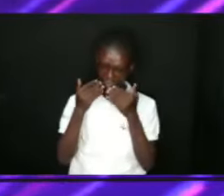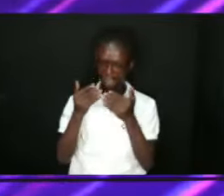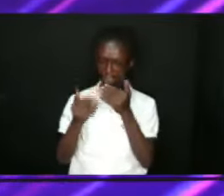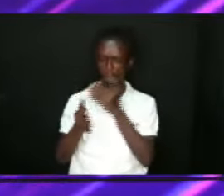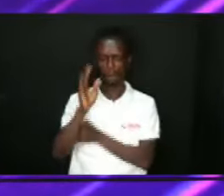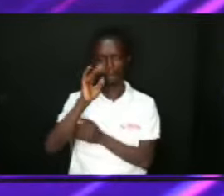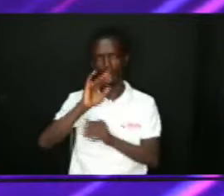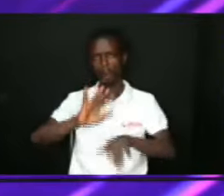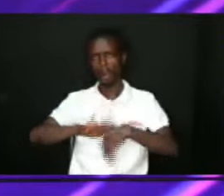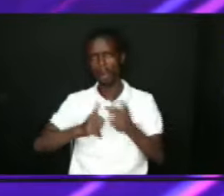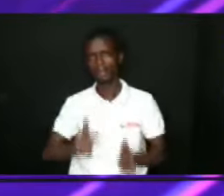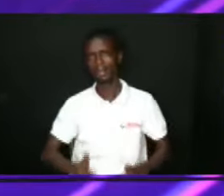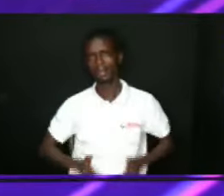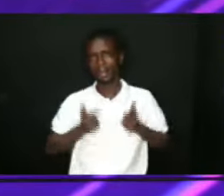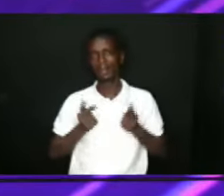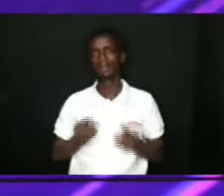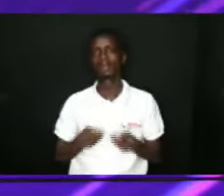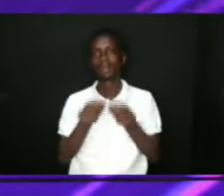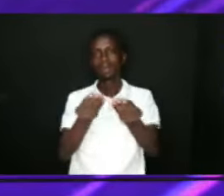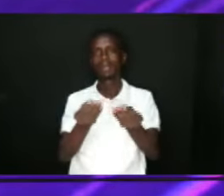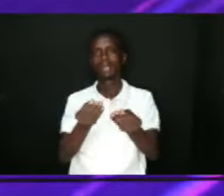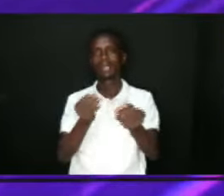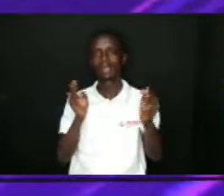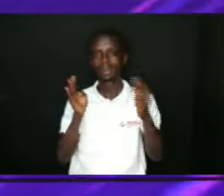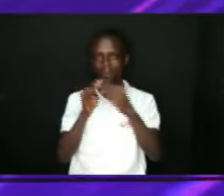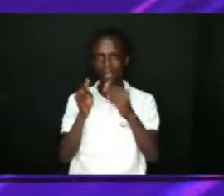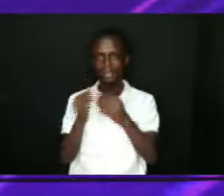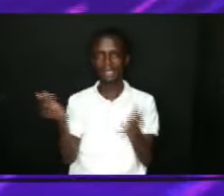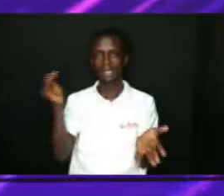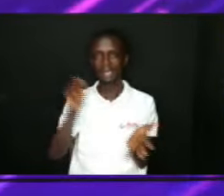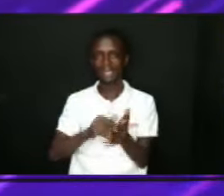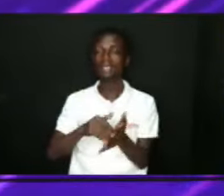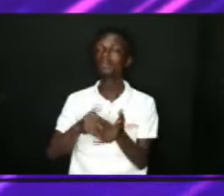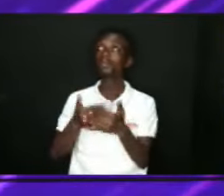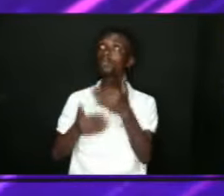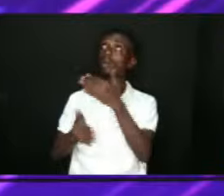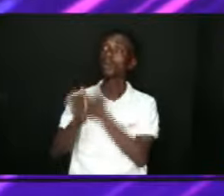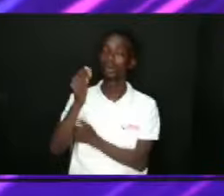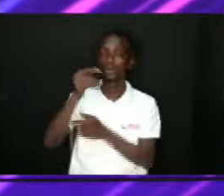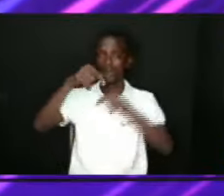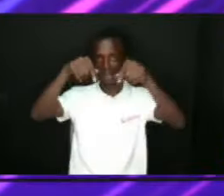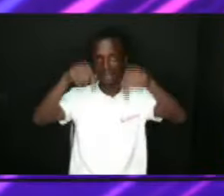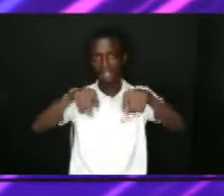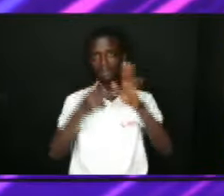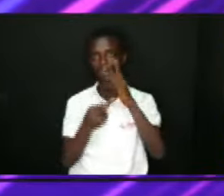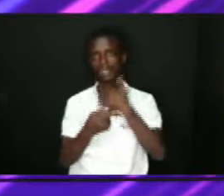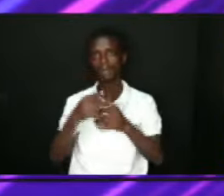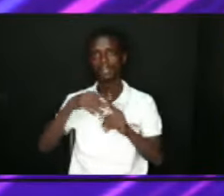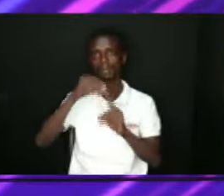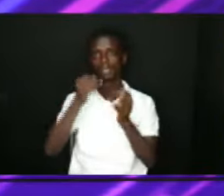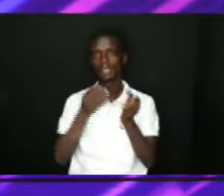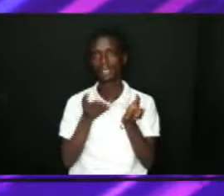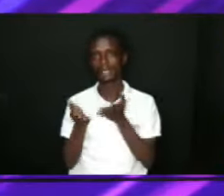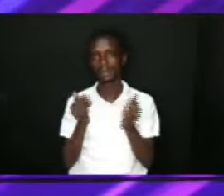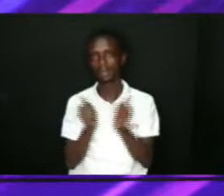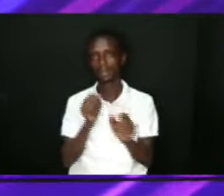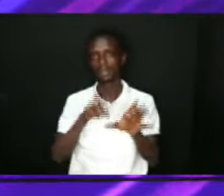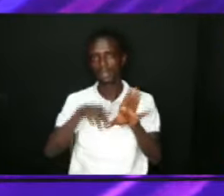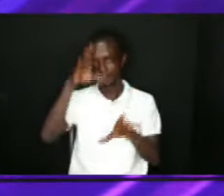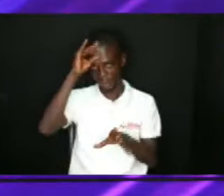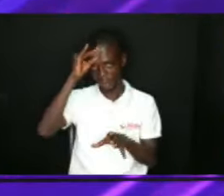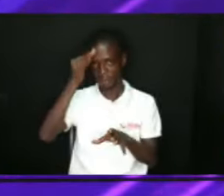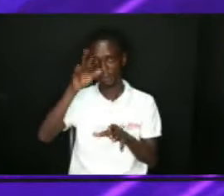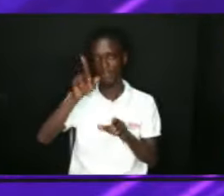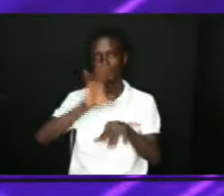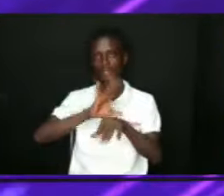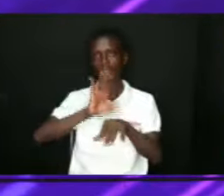for the opportunity to be gathered once again in his presence. This is the special service with the chairman of the Church of